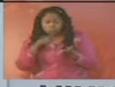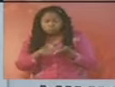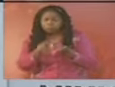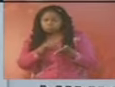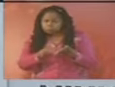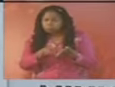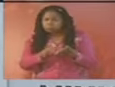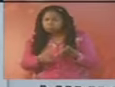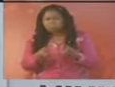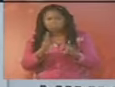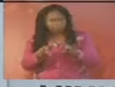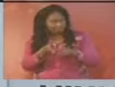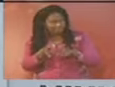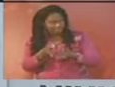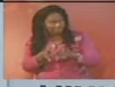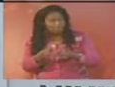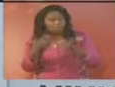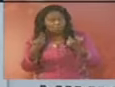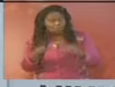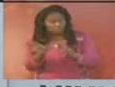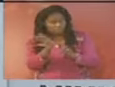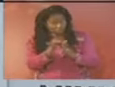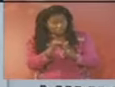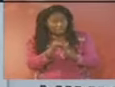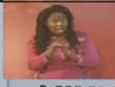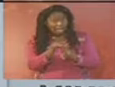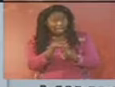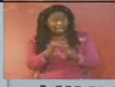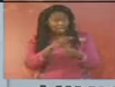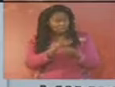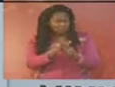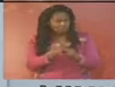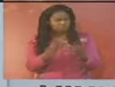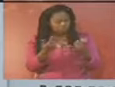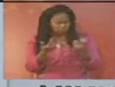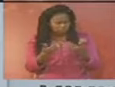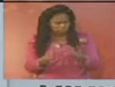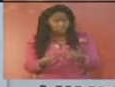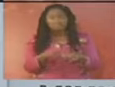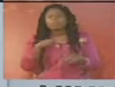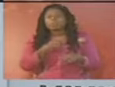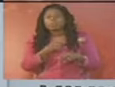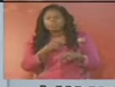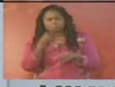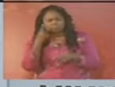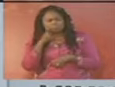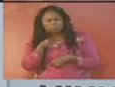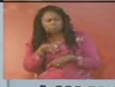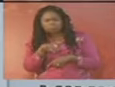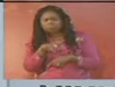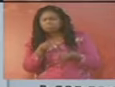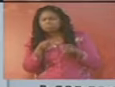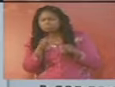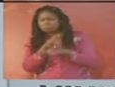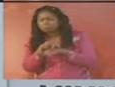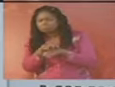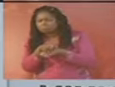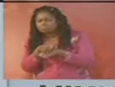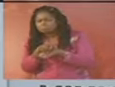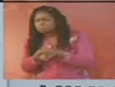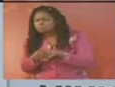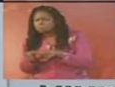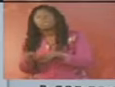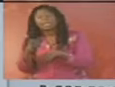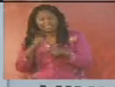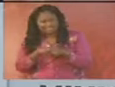in Trinidad and worldwide, to see how immunity goes. Does it wax and wane over time? And, you know, basically make our decisions based on what